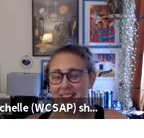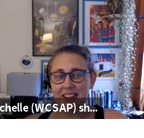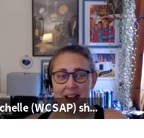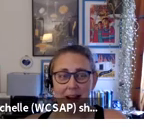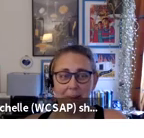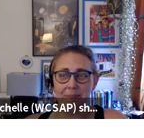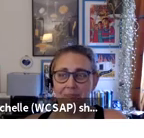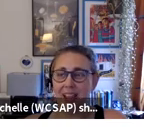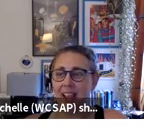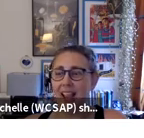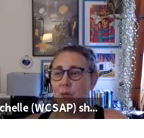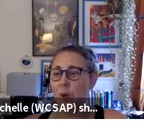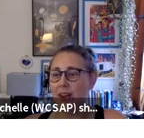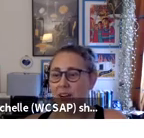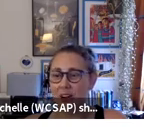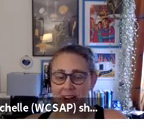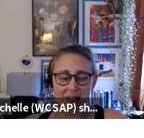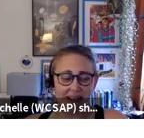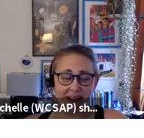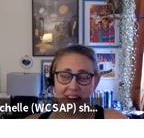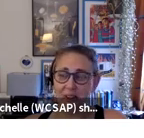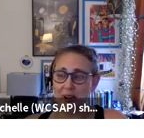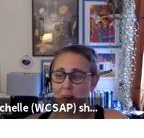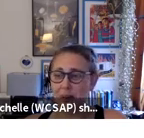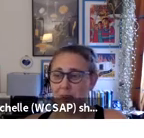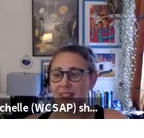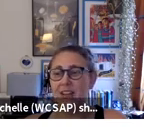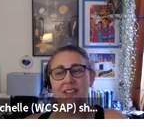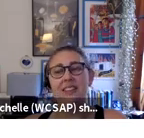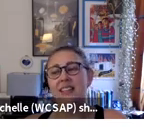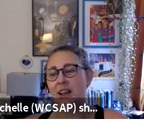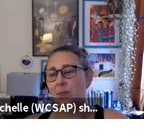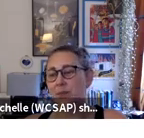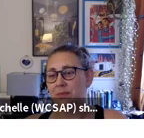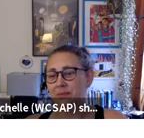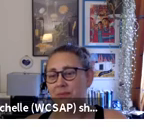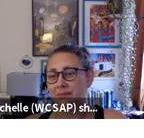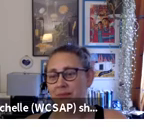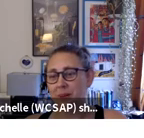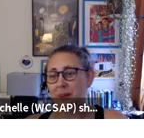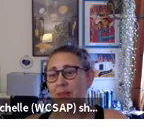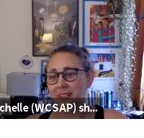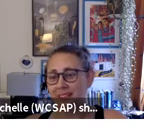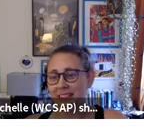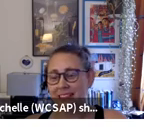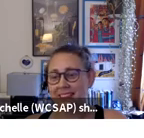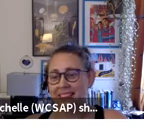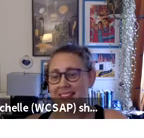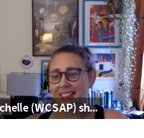things. And why you're calling me and asking for help is because there isn't any help about